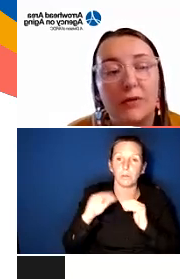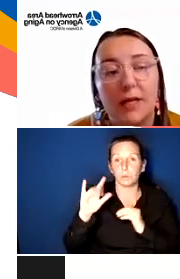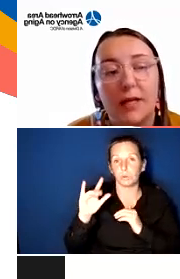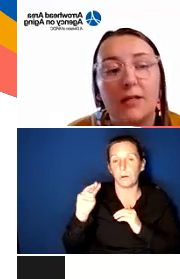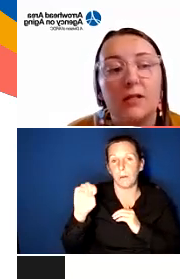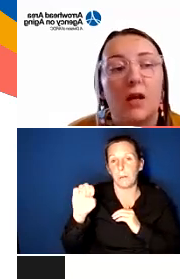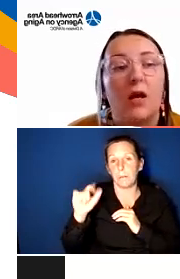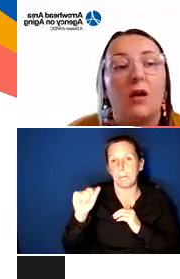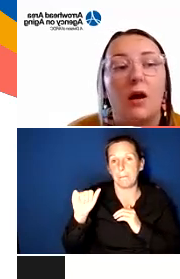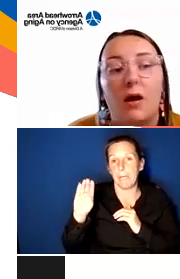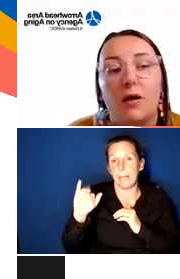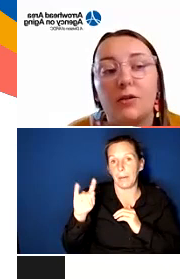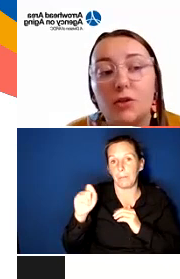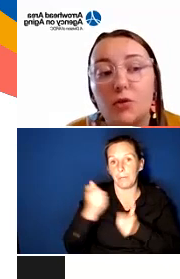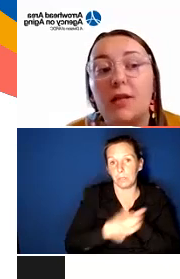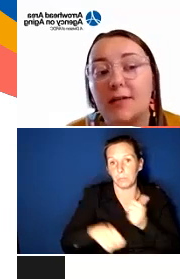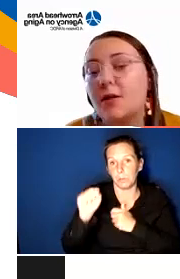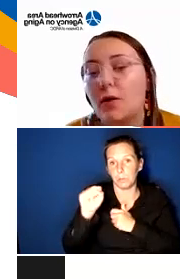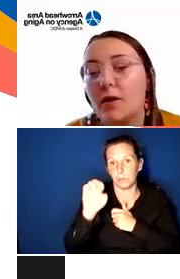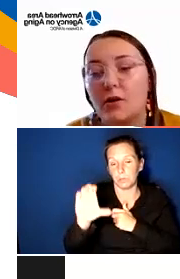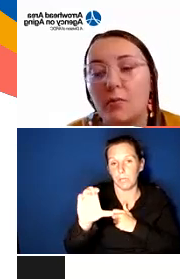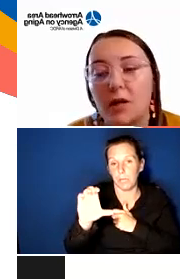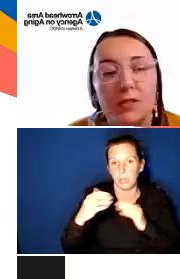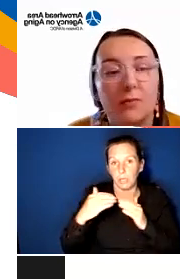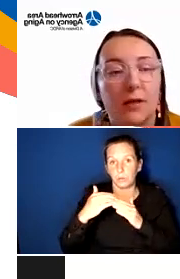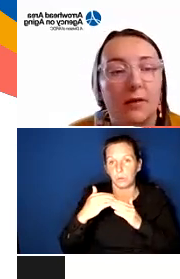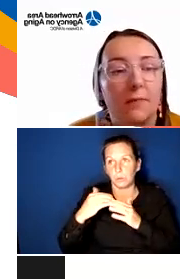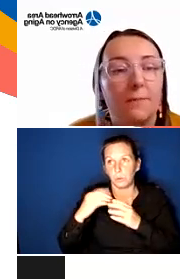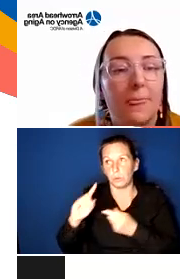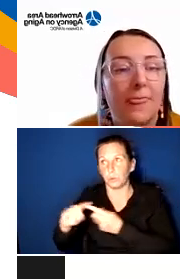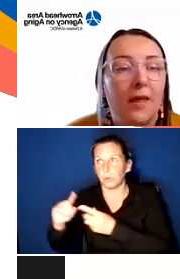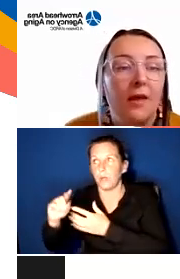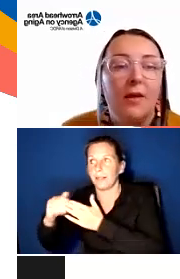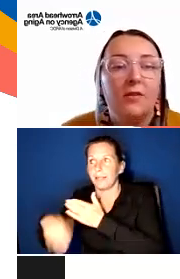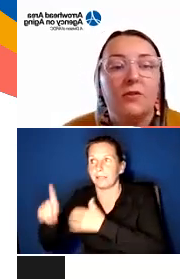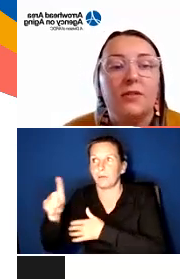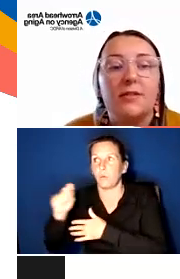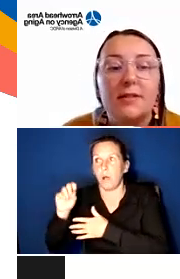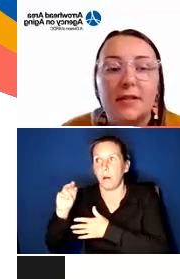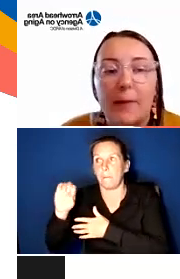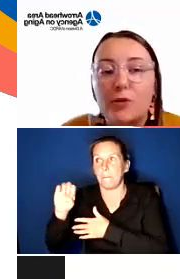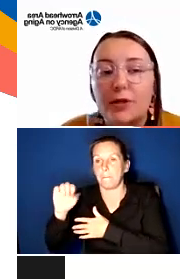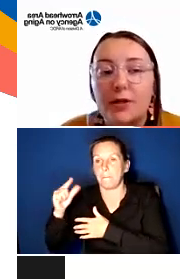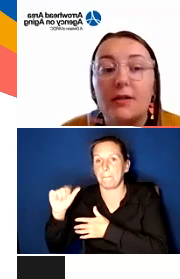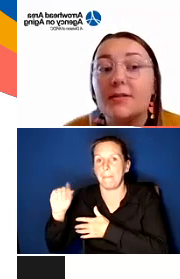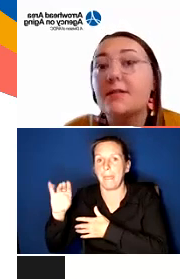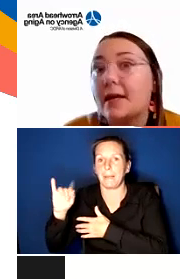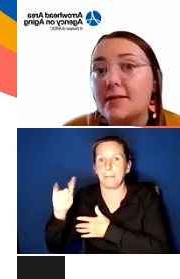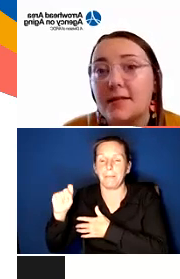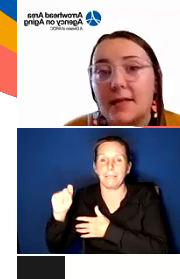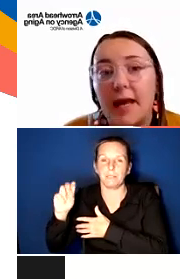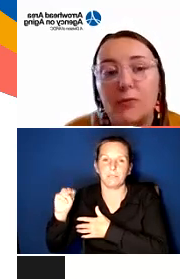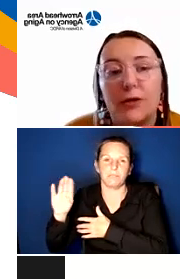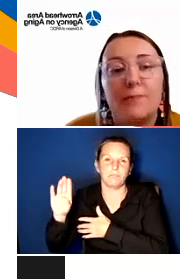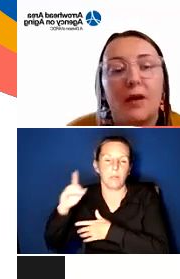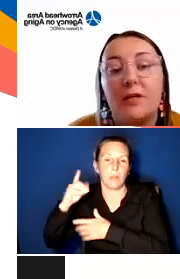megabits per second to less than 100 megabits per second. So since this is